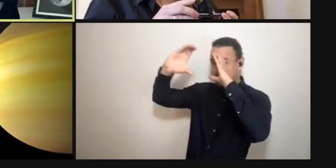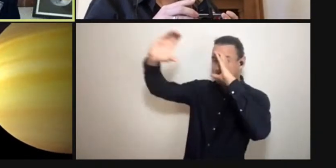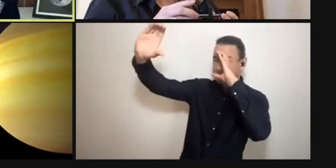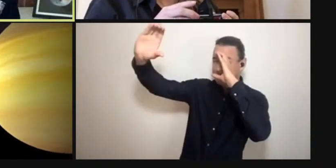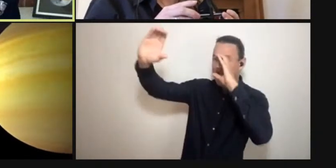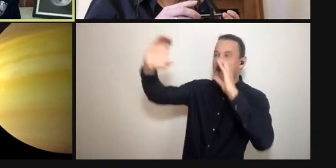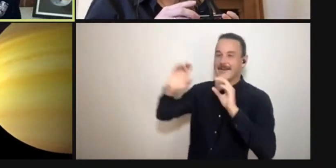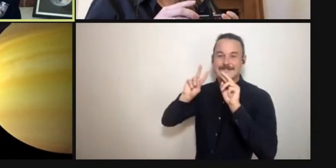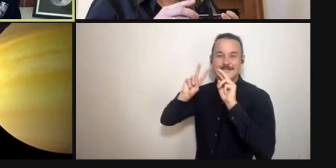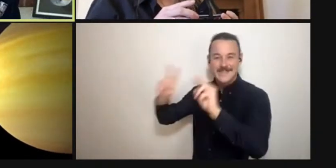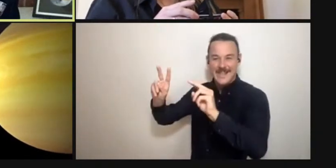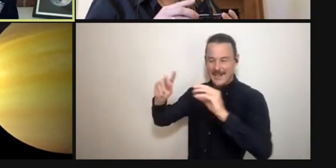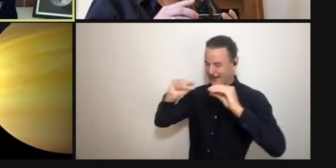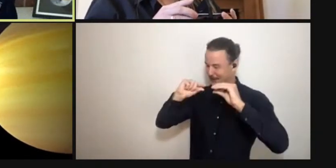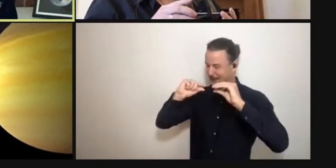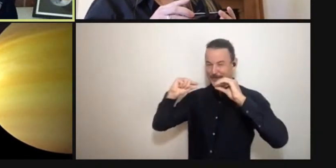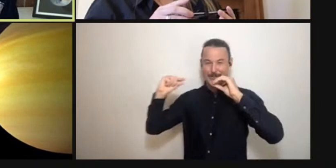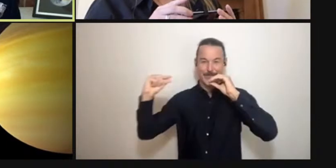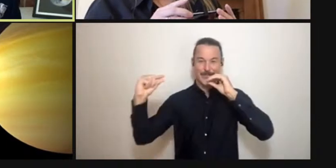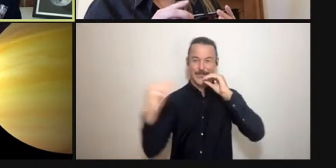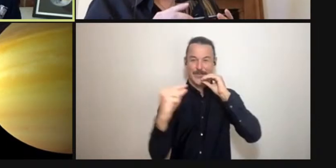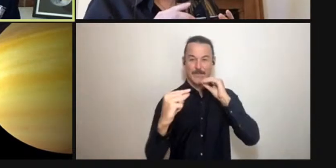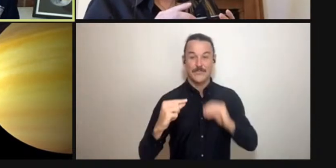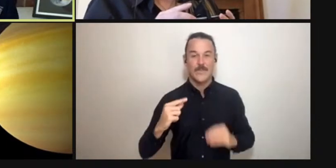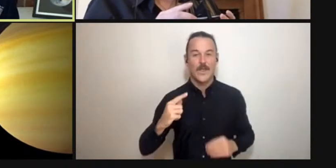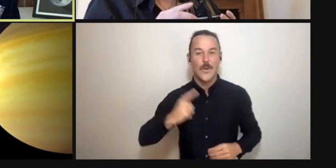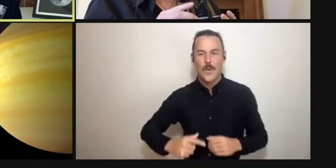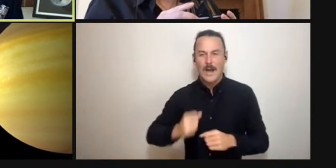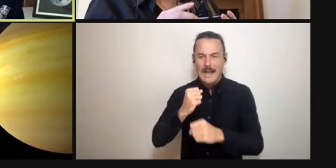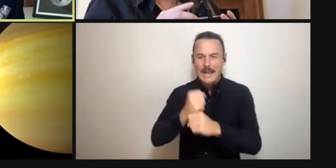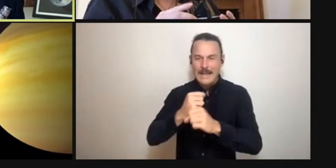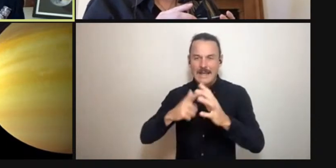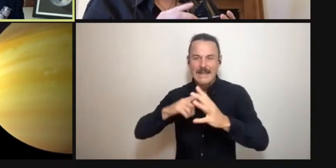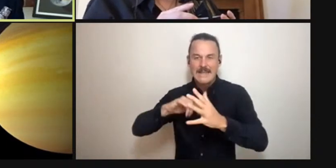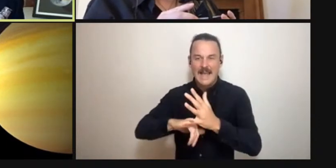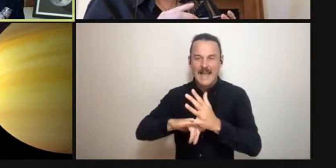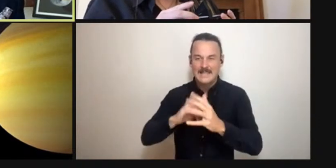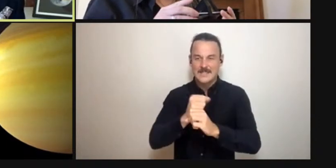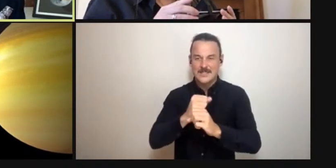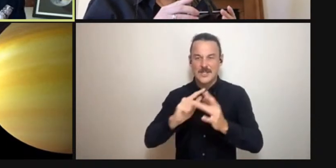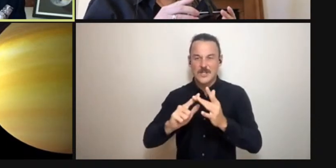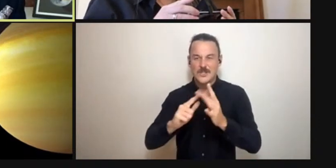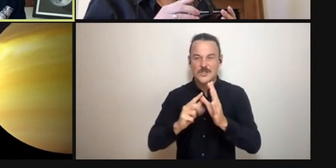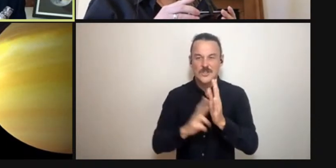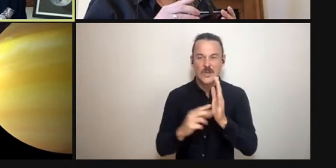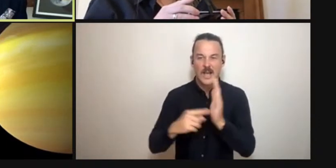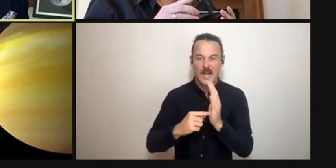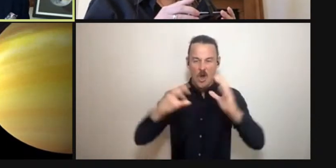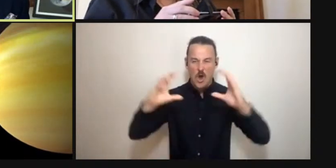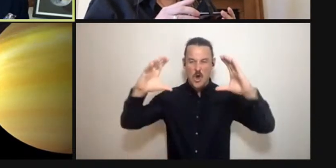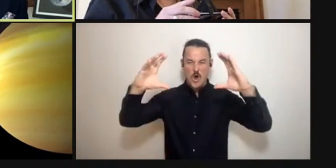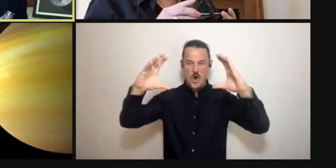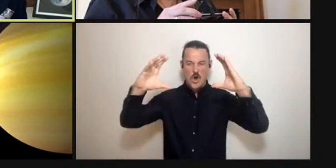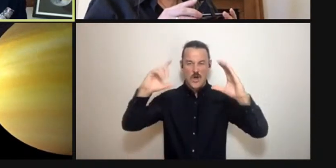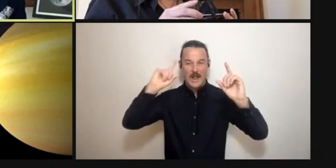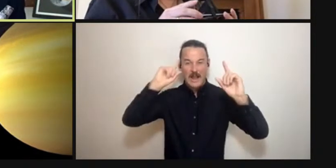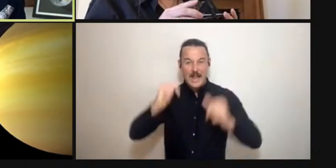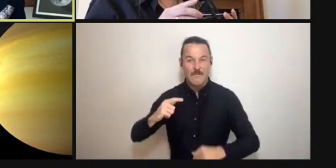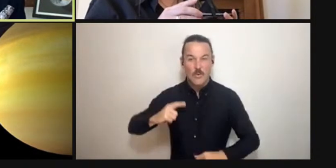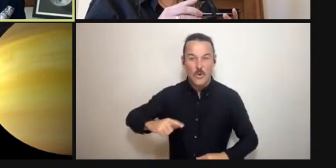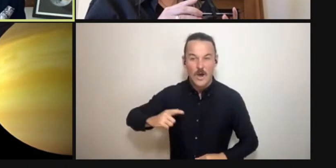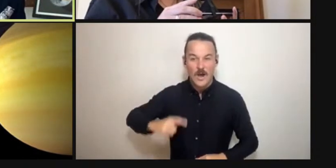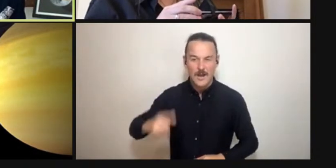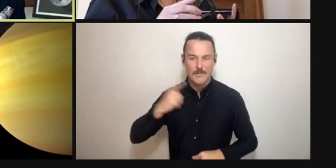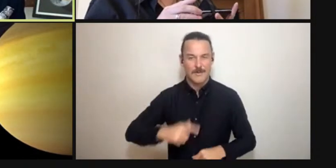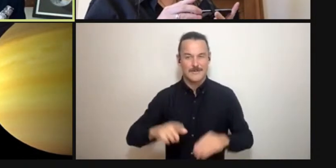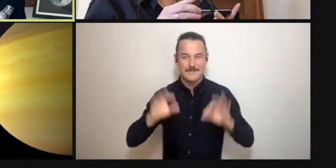Why we love the gas giants in particular, they're fascinating themselves, but the moons around them are even more so. And in particular,